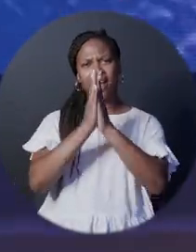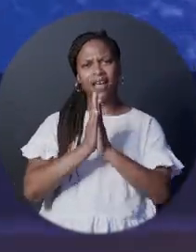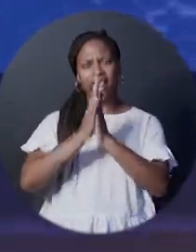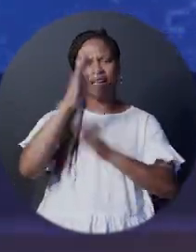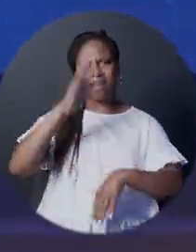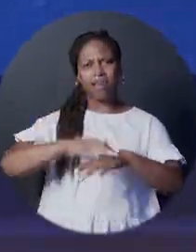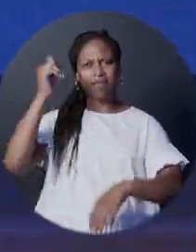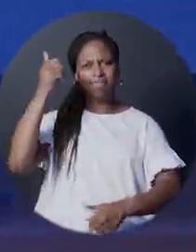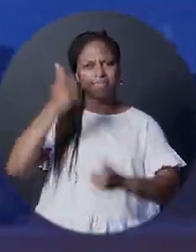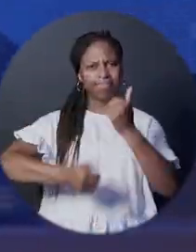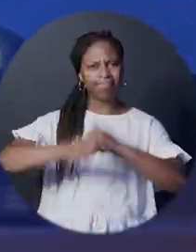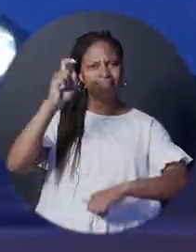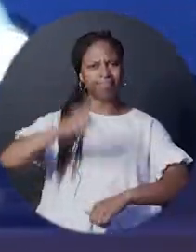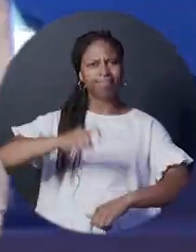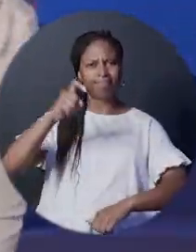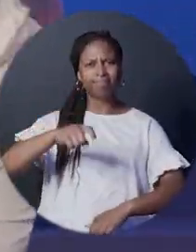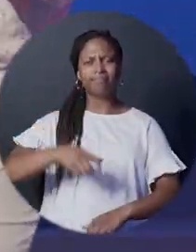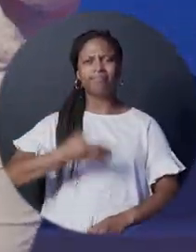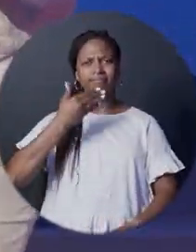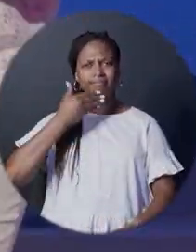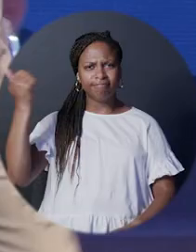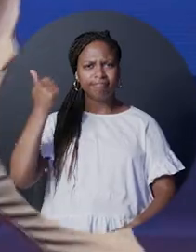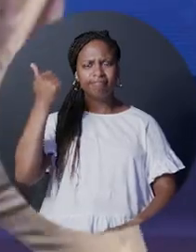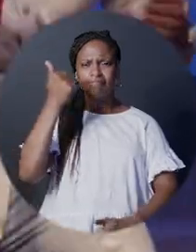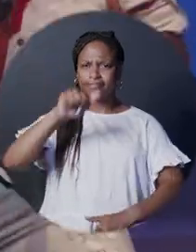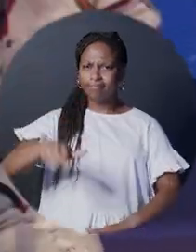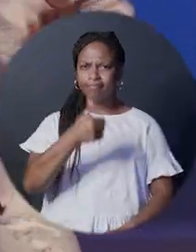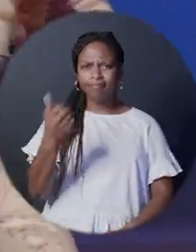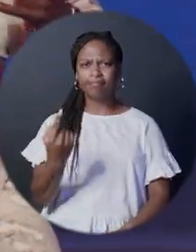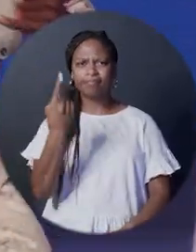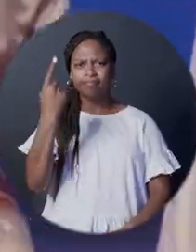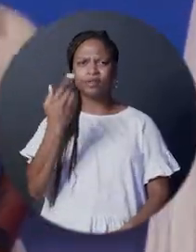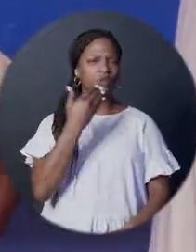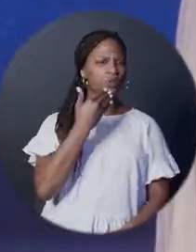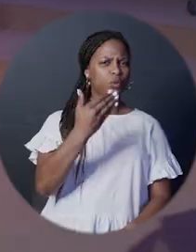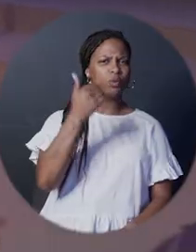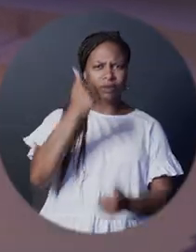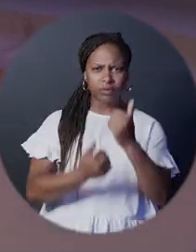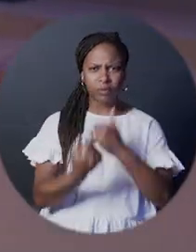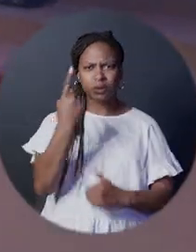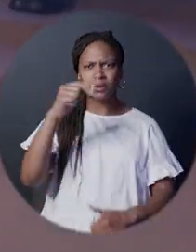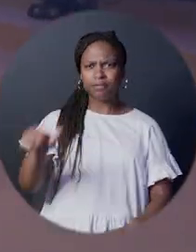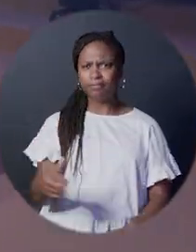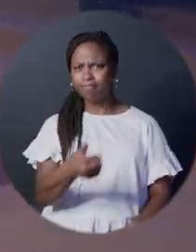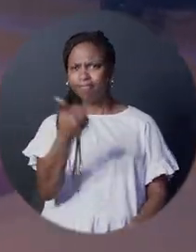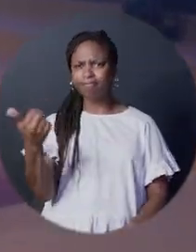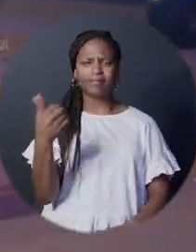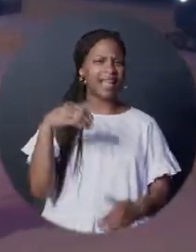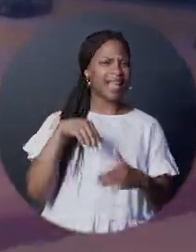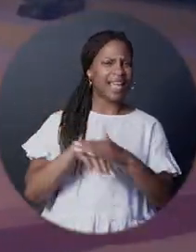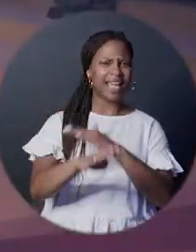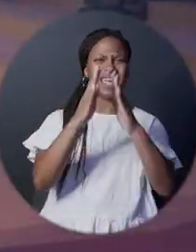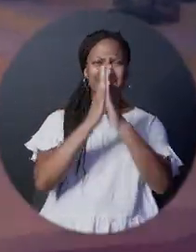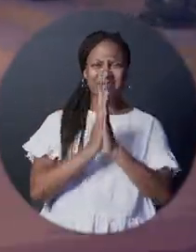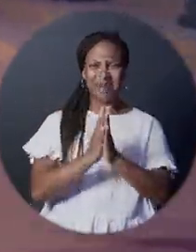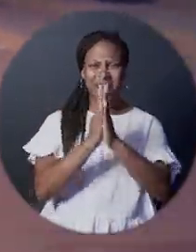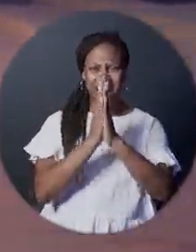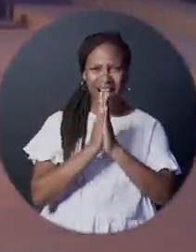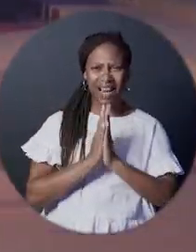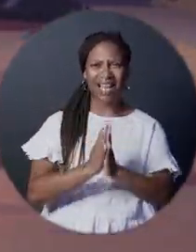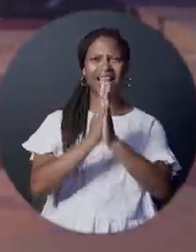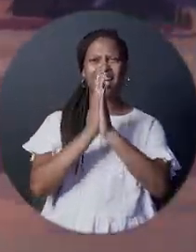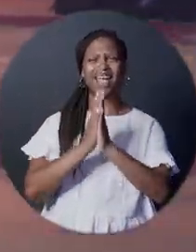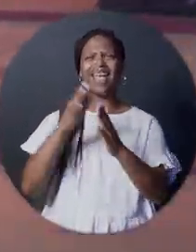Jesus, in your time of need, he's better than everyone else. He's better than everyone else. He said it